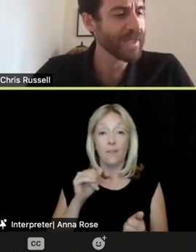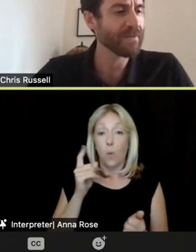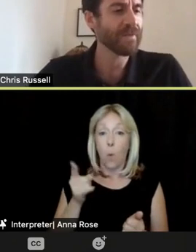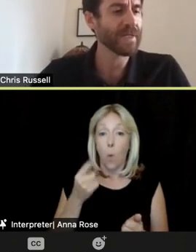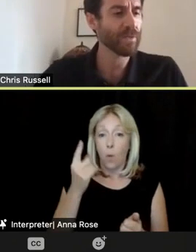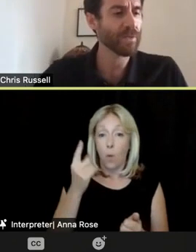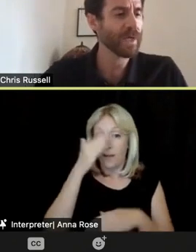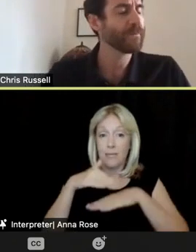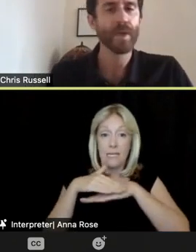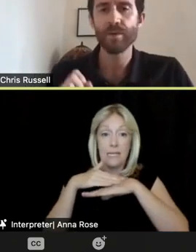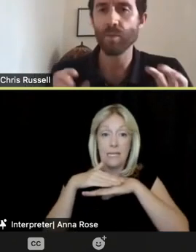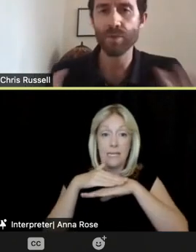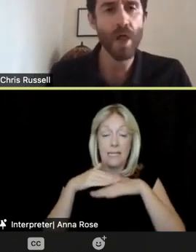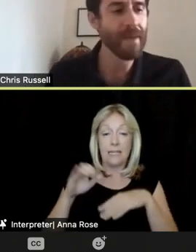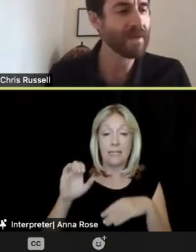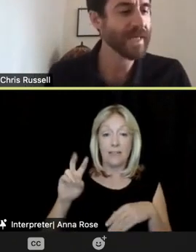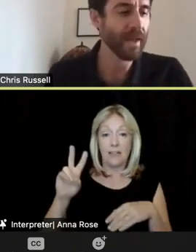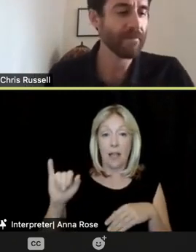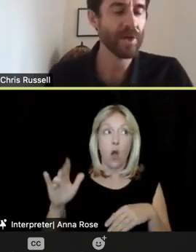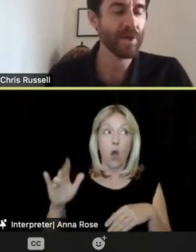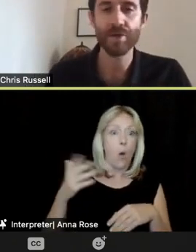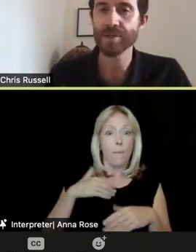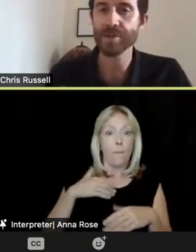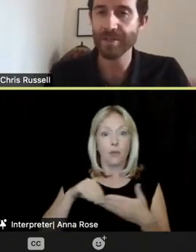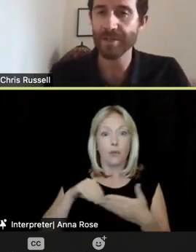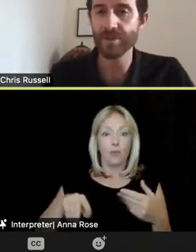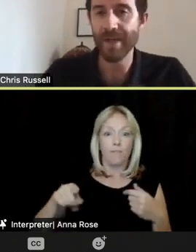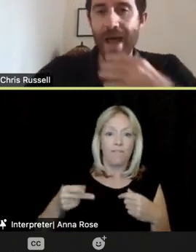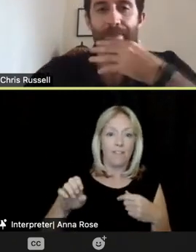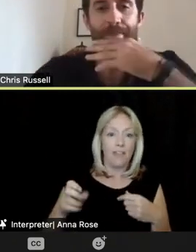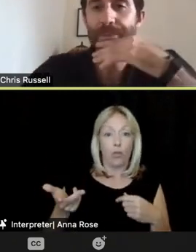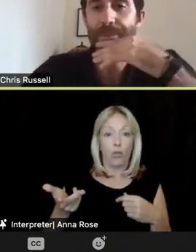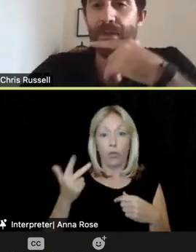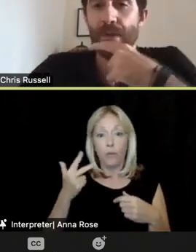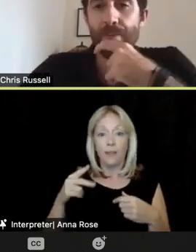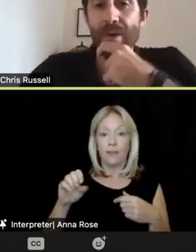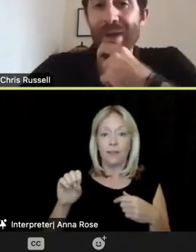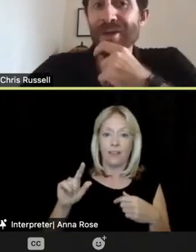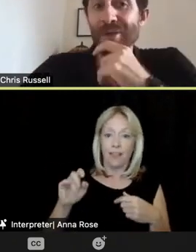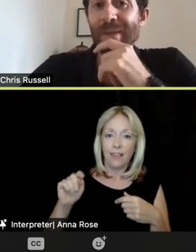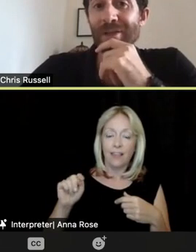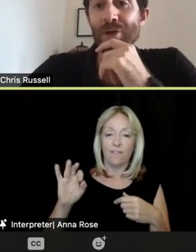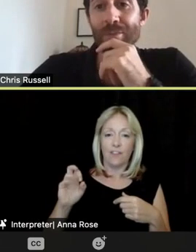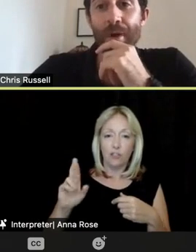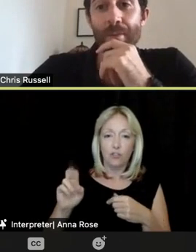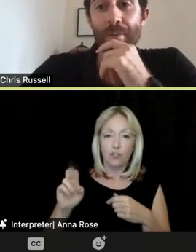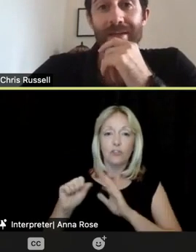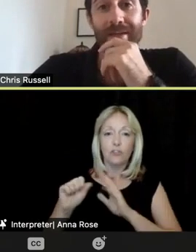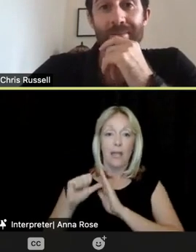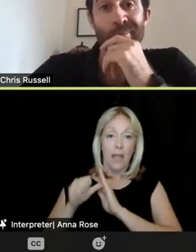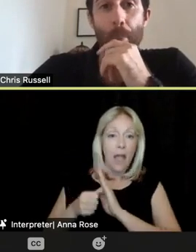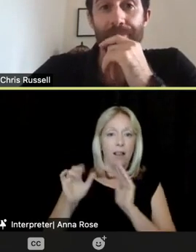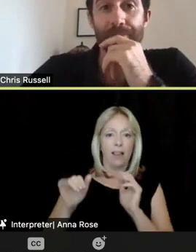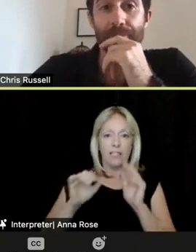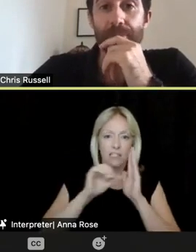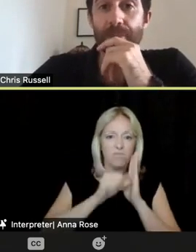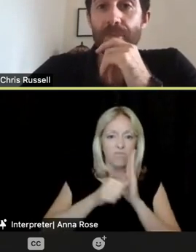oh, my child's in phase 3, it's all about salient features, so let's do that. But we actually made it look more